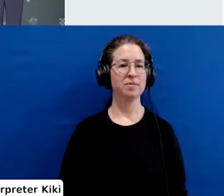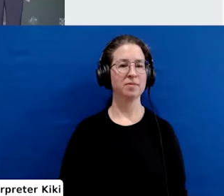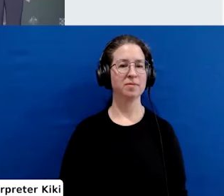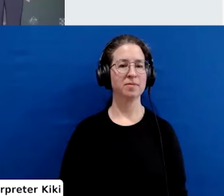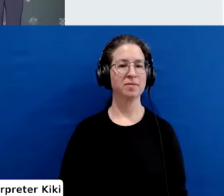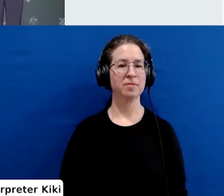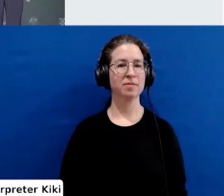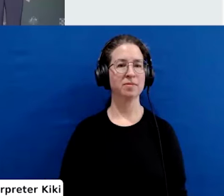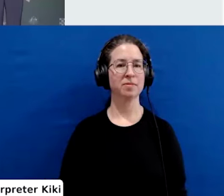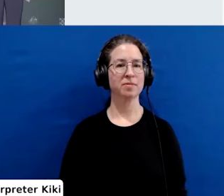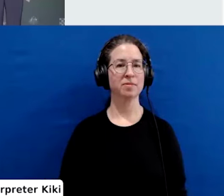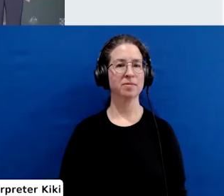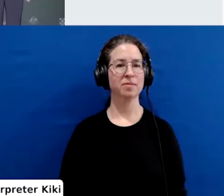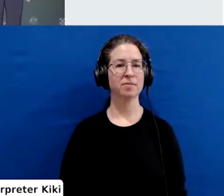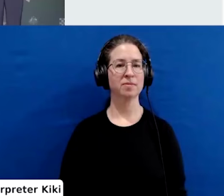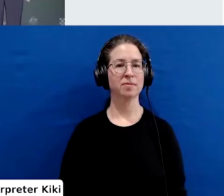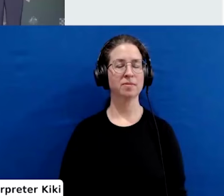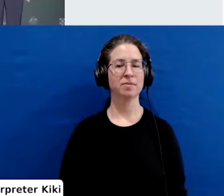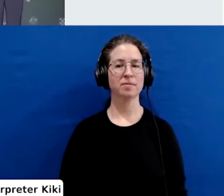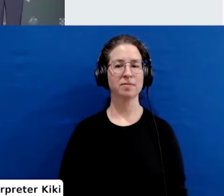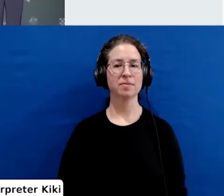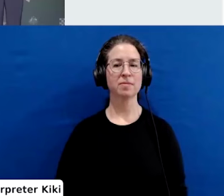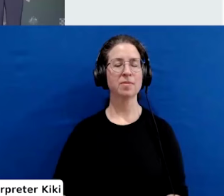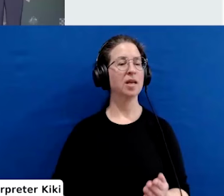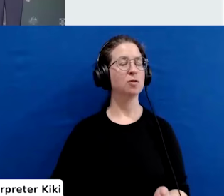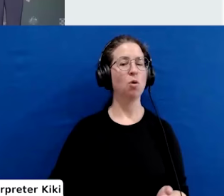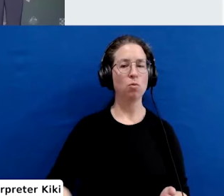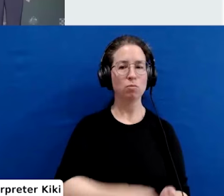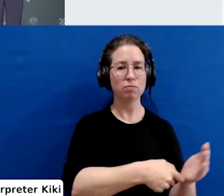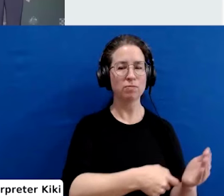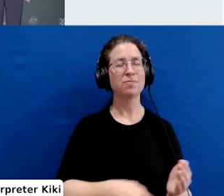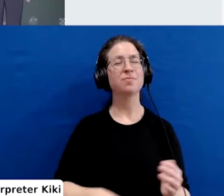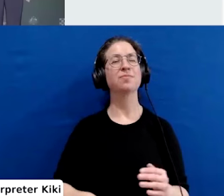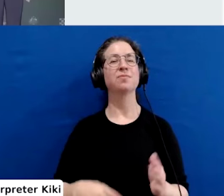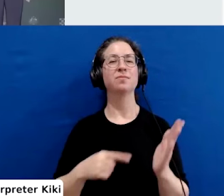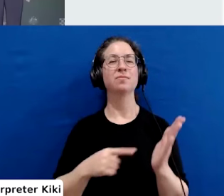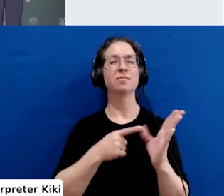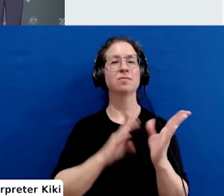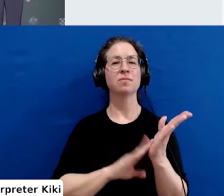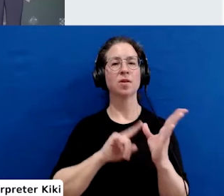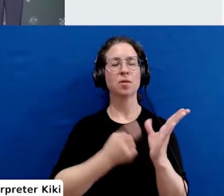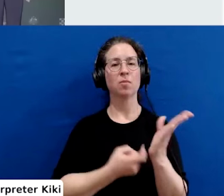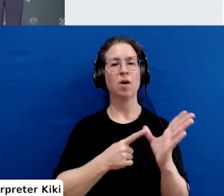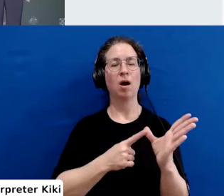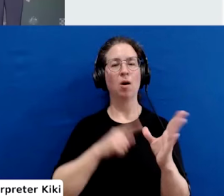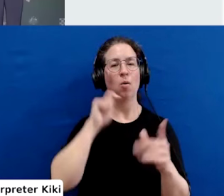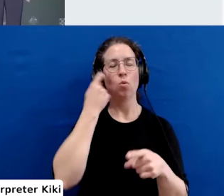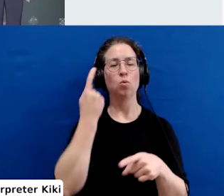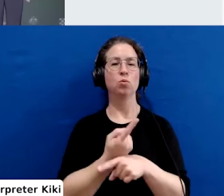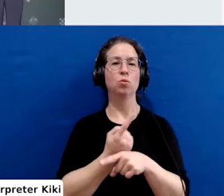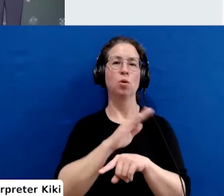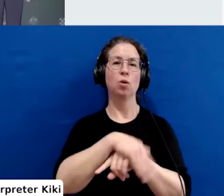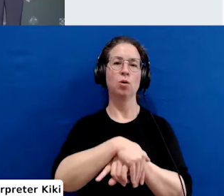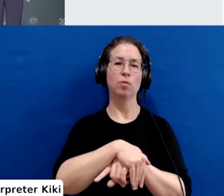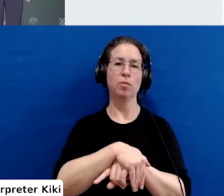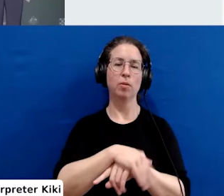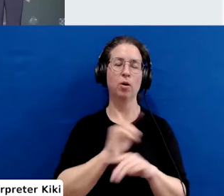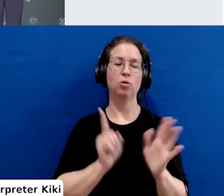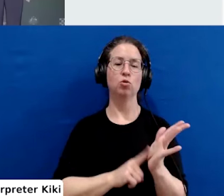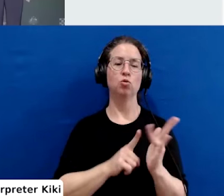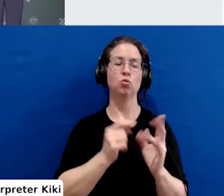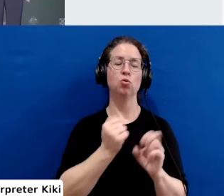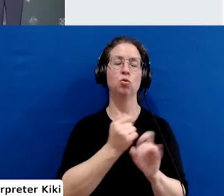Okay, I'm now going to pass to Tamara, who's going to run through some program logistics and give